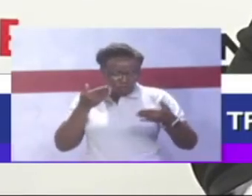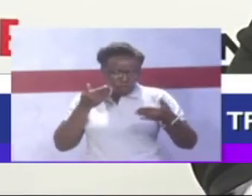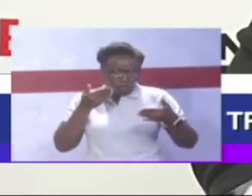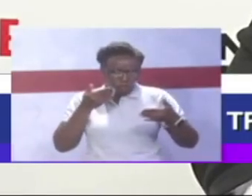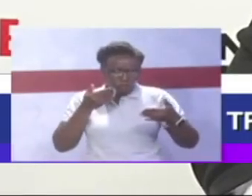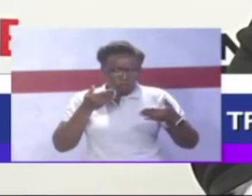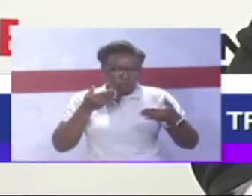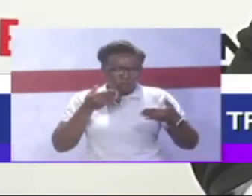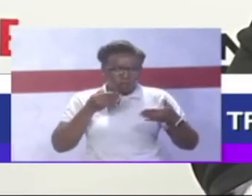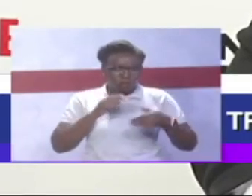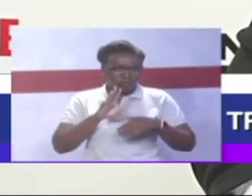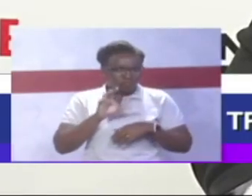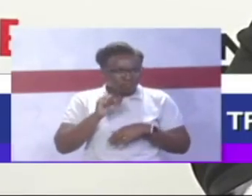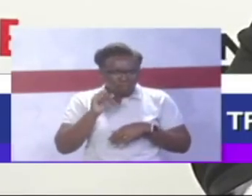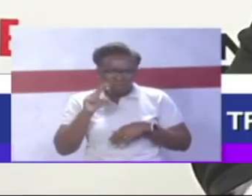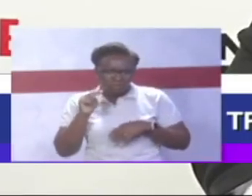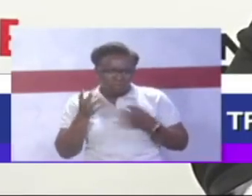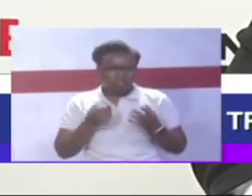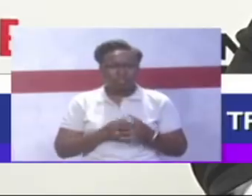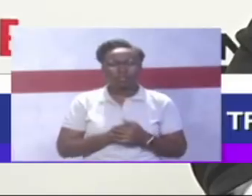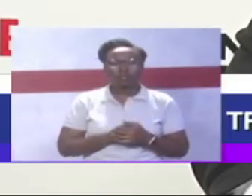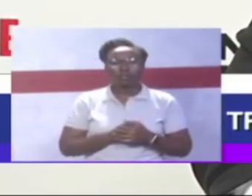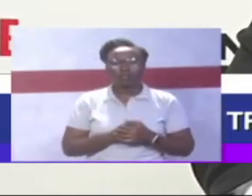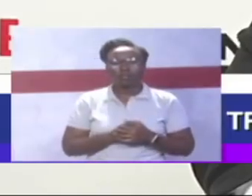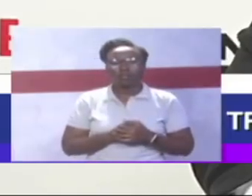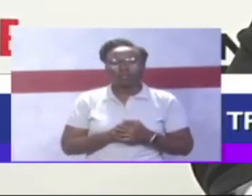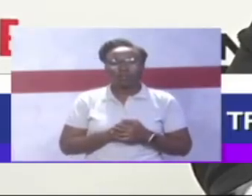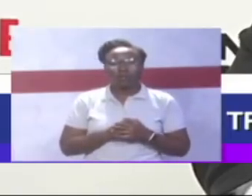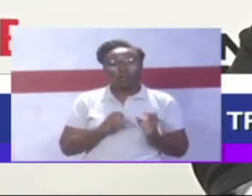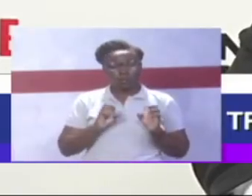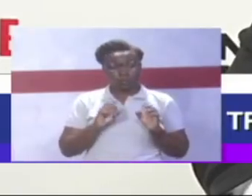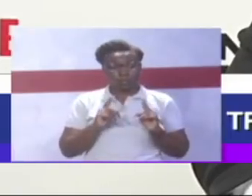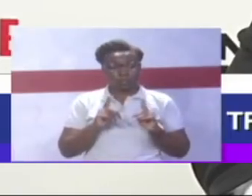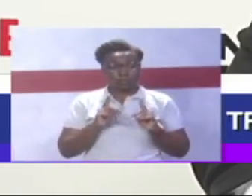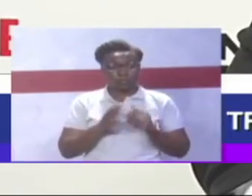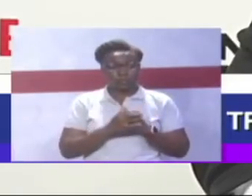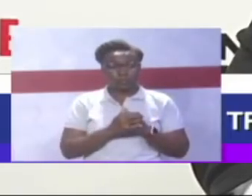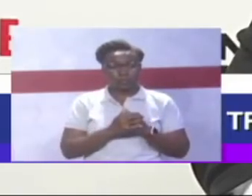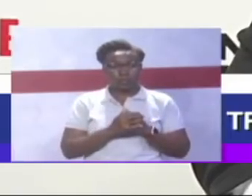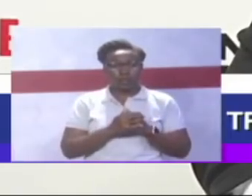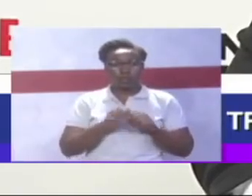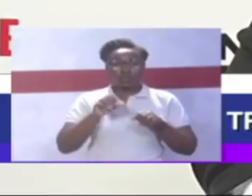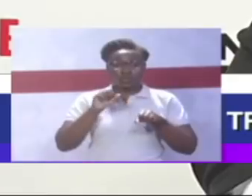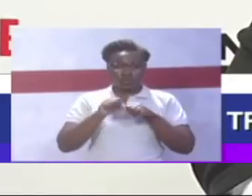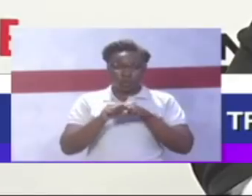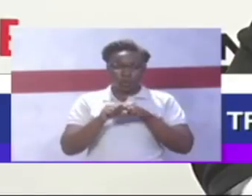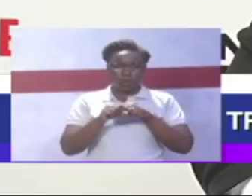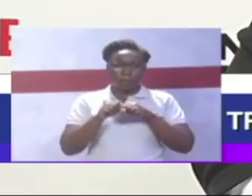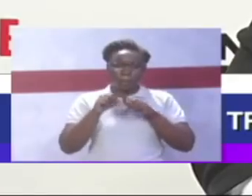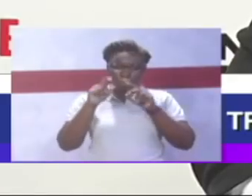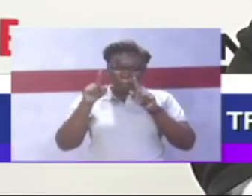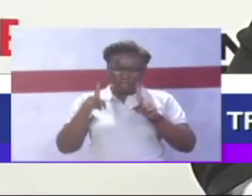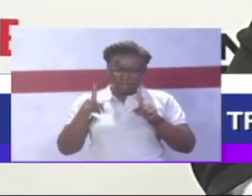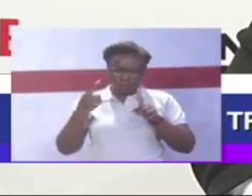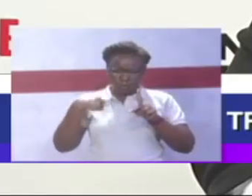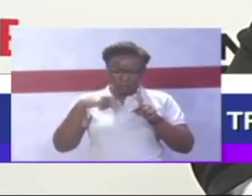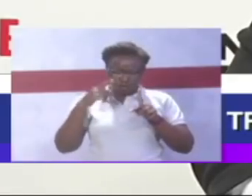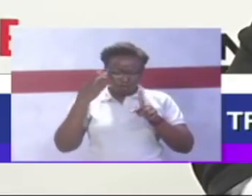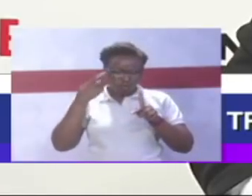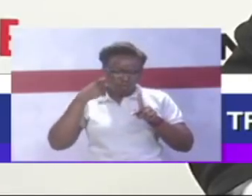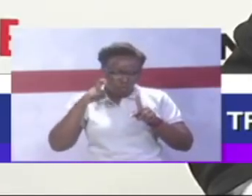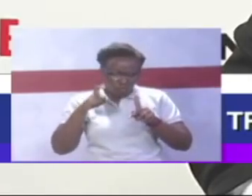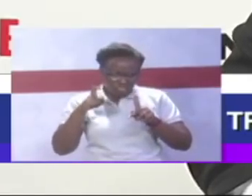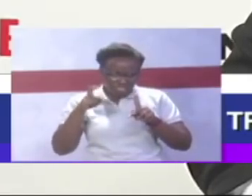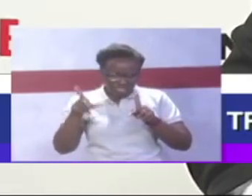secondarily picked up at that at Delta. Persons would have had COVID before. There's one, as far